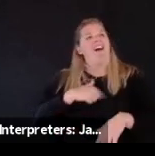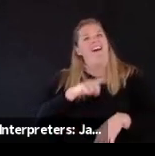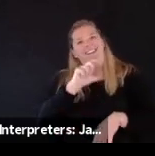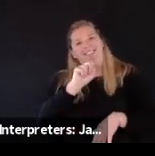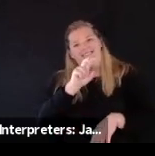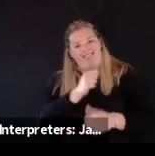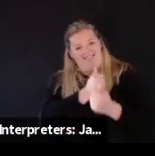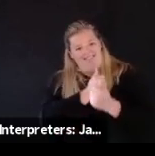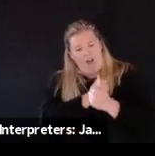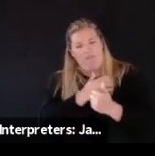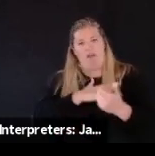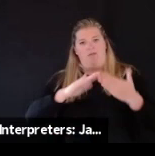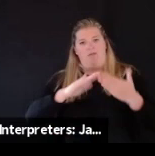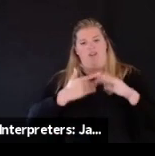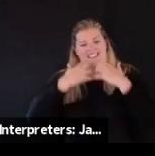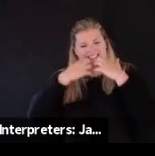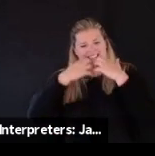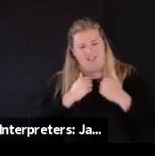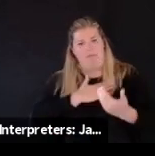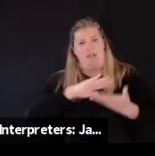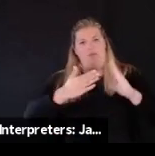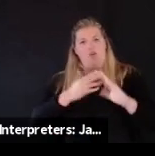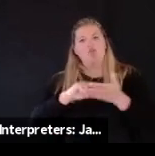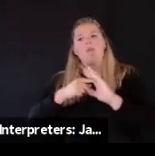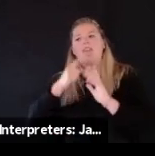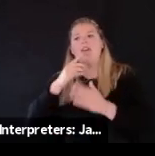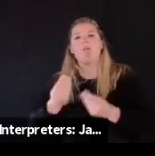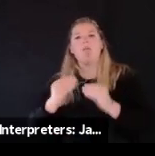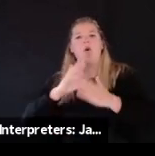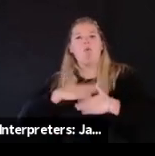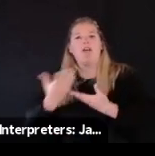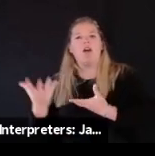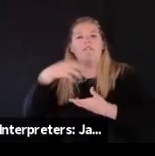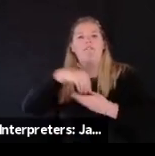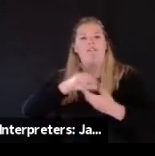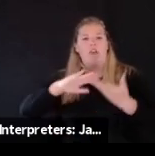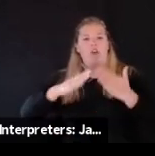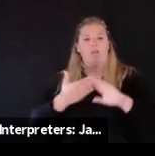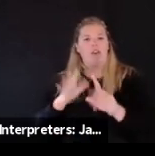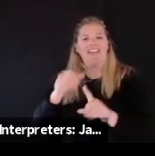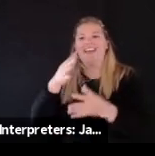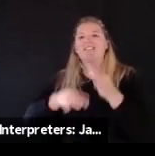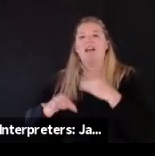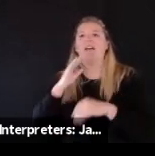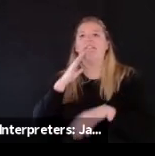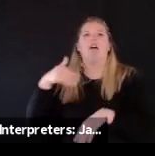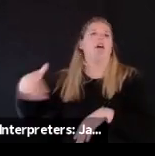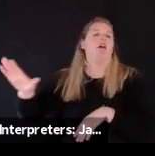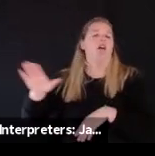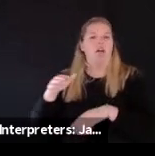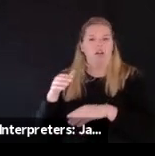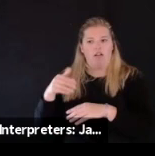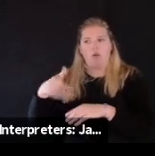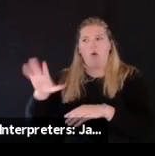to engage with their communities so that they eventually don't just leave, but that they stay and they rebuild.